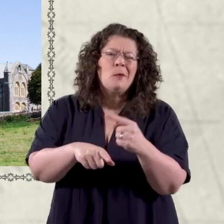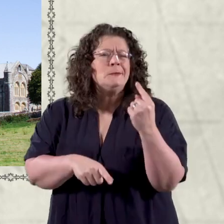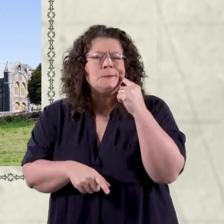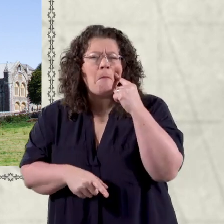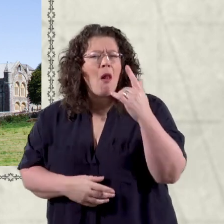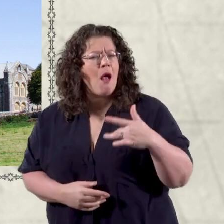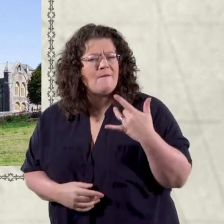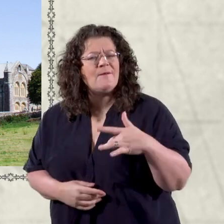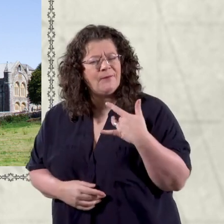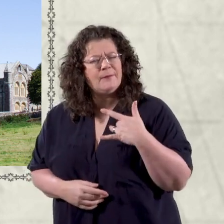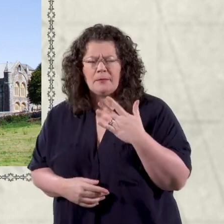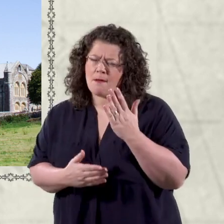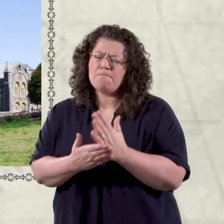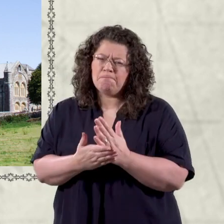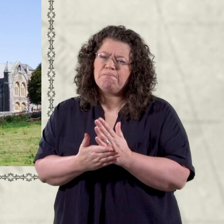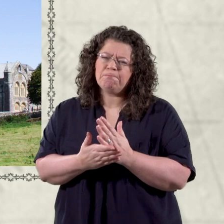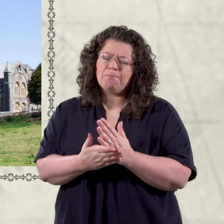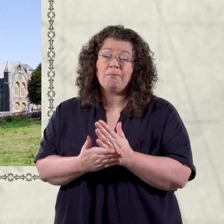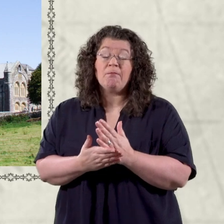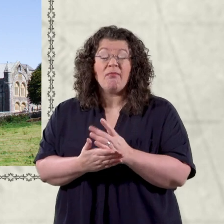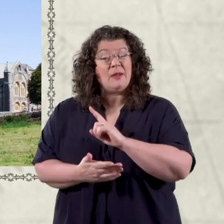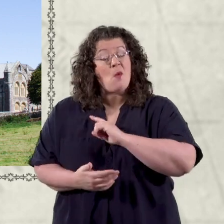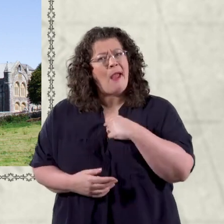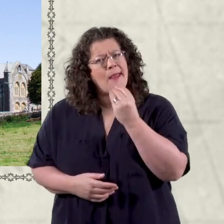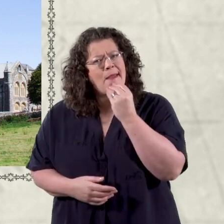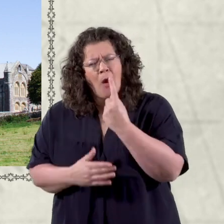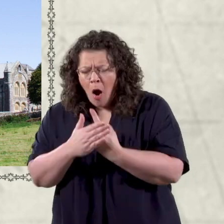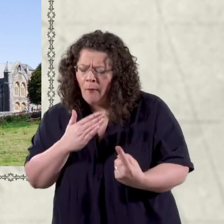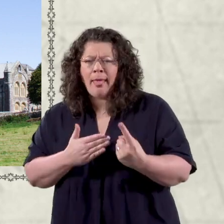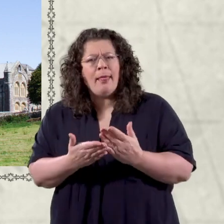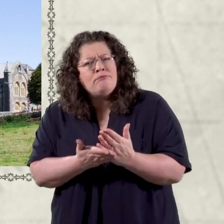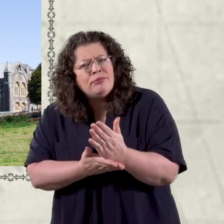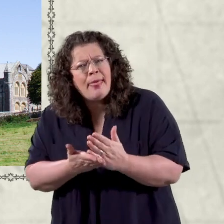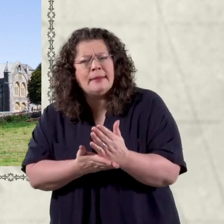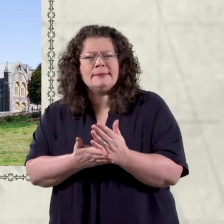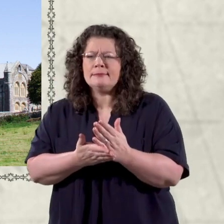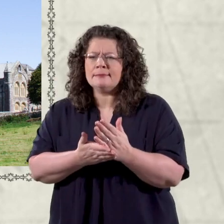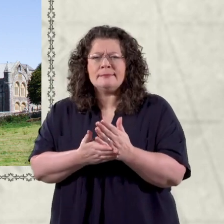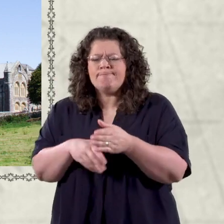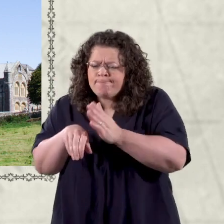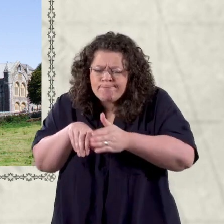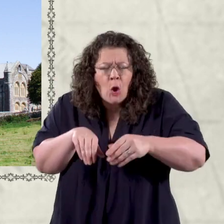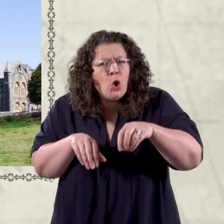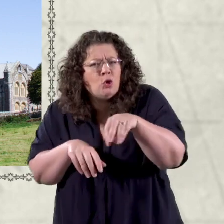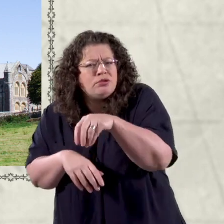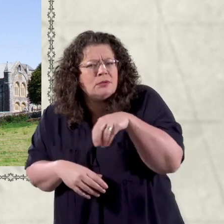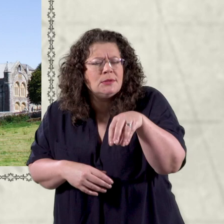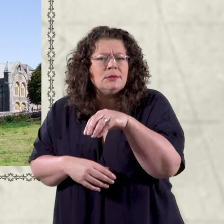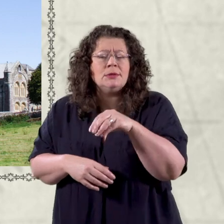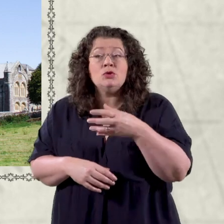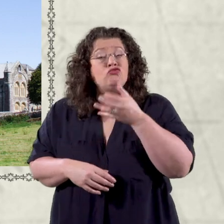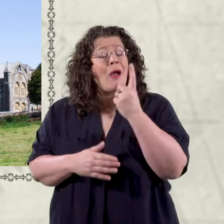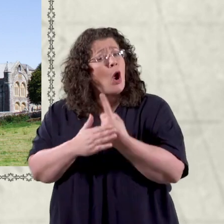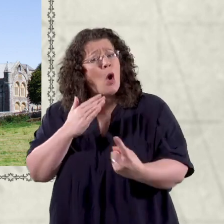to the simple life. And that's why I ate only bread and herbs and drank only